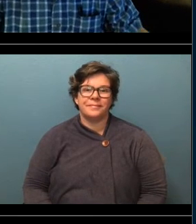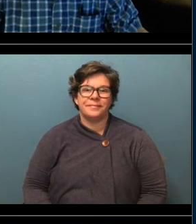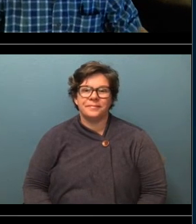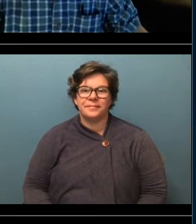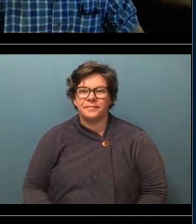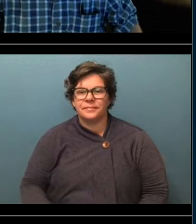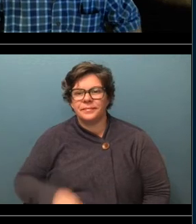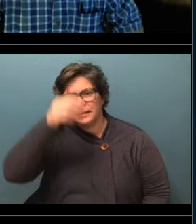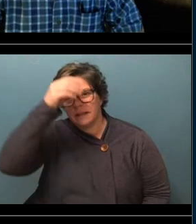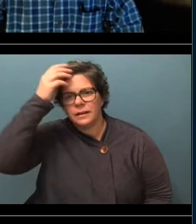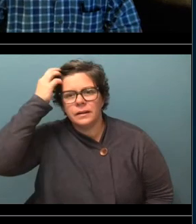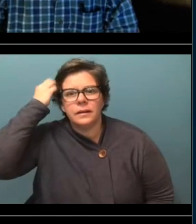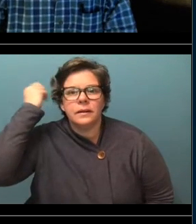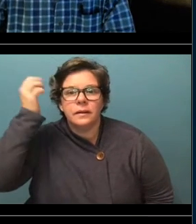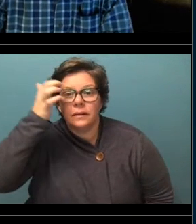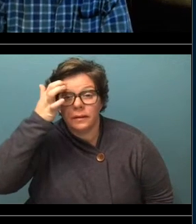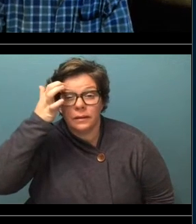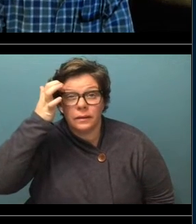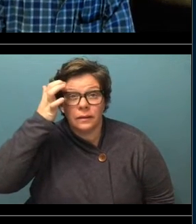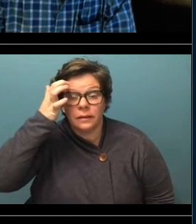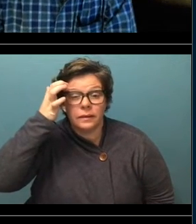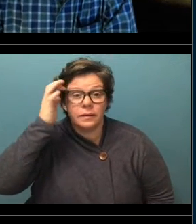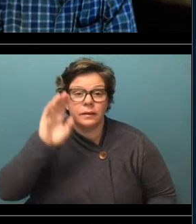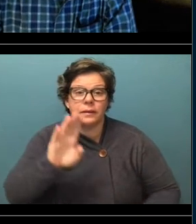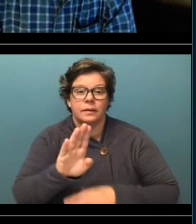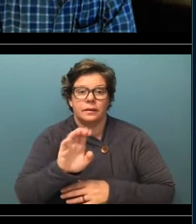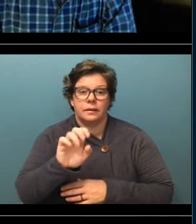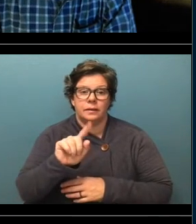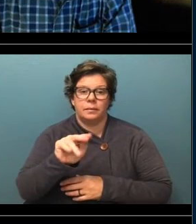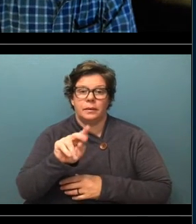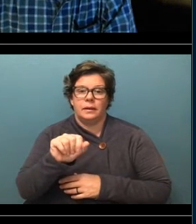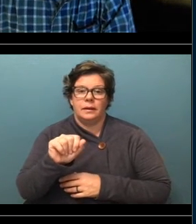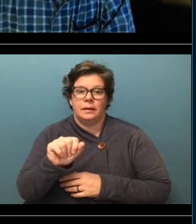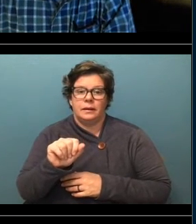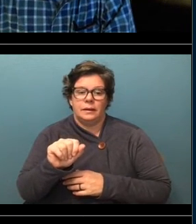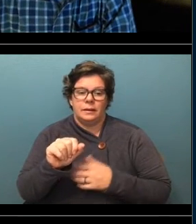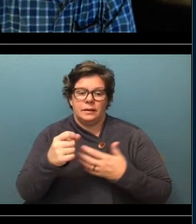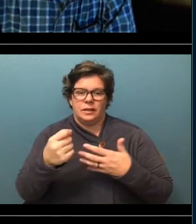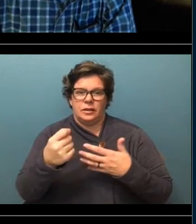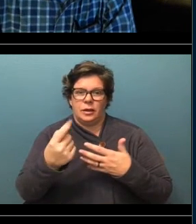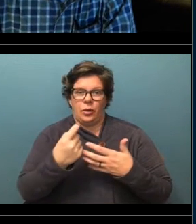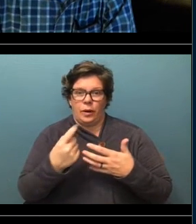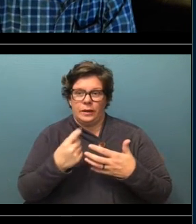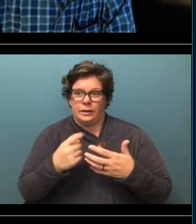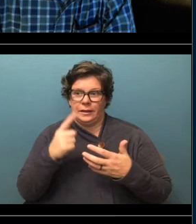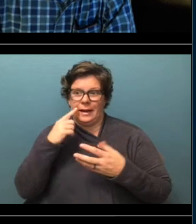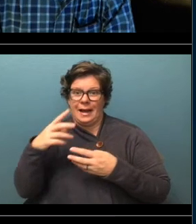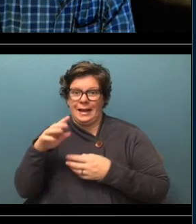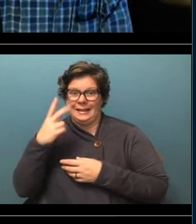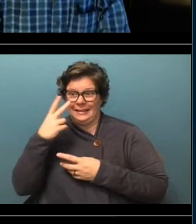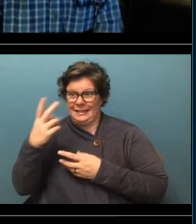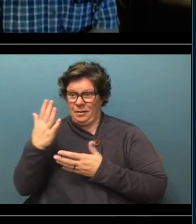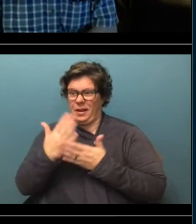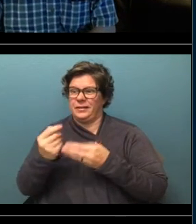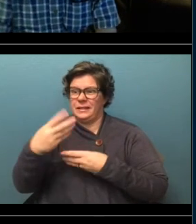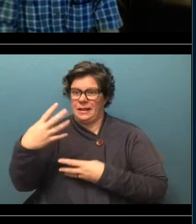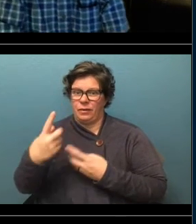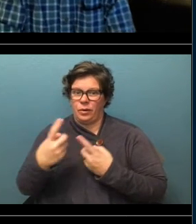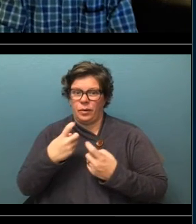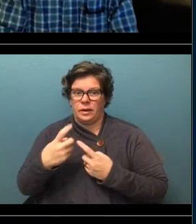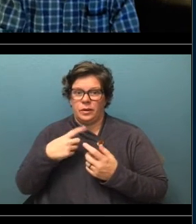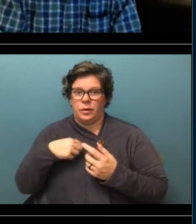So at this point, Alejandra did gather a bunch of questions from the registrants. And so what we're going